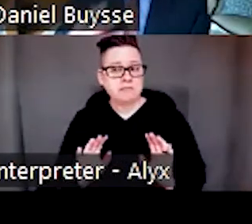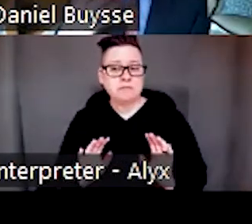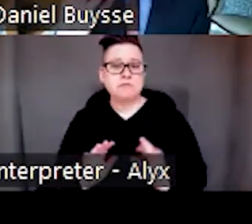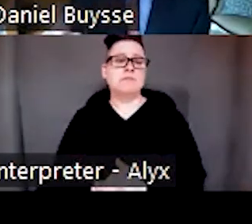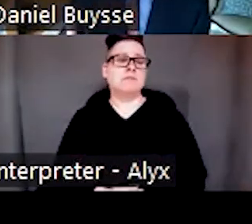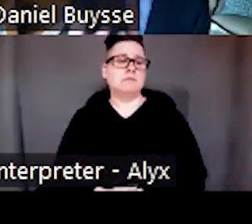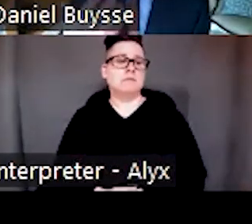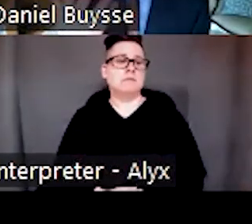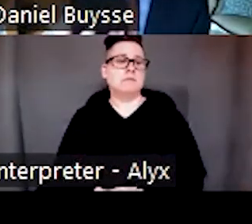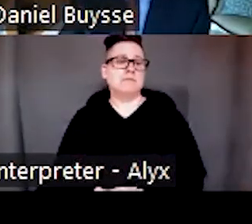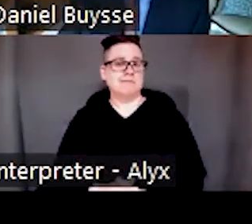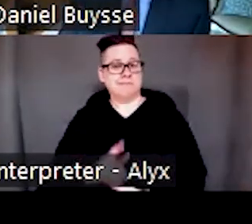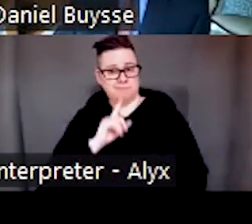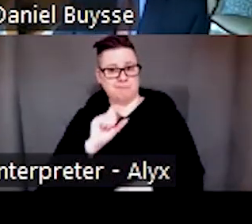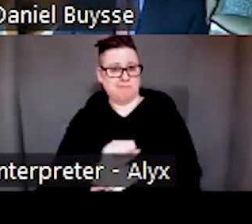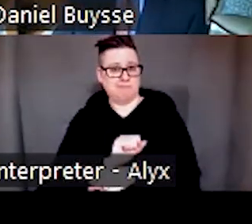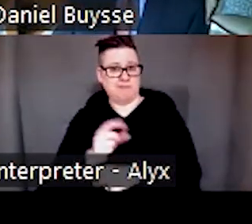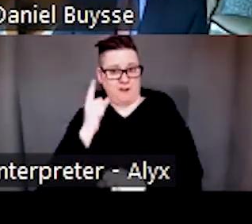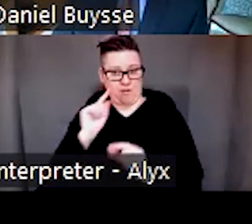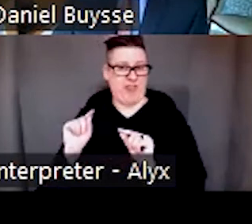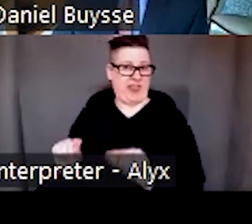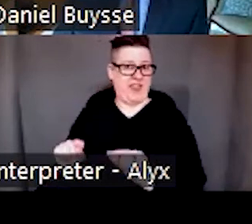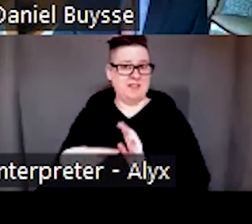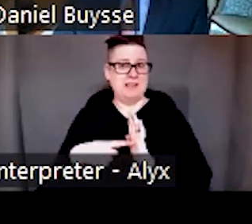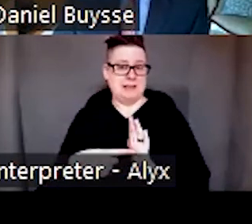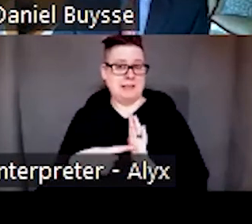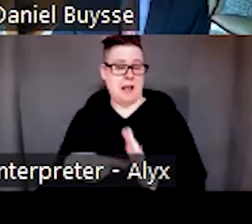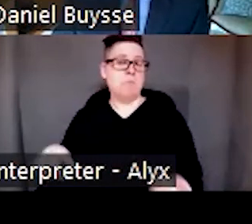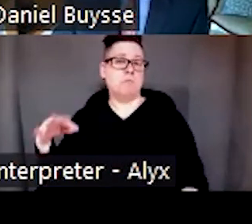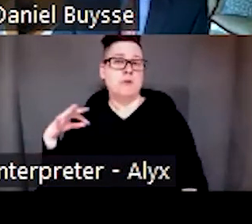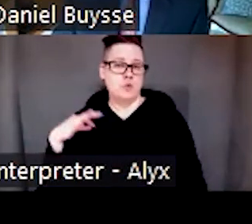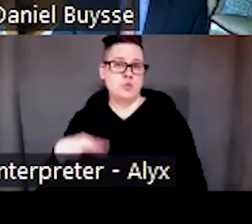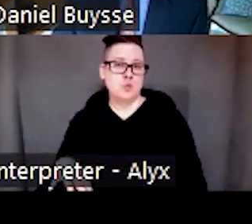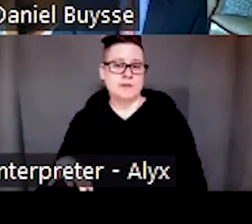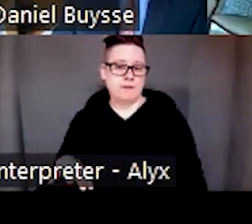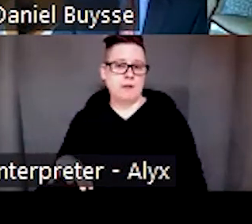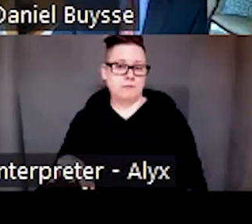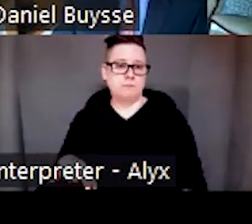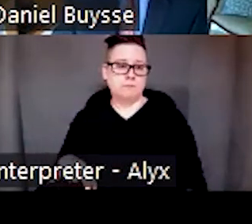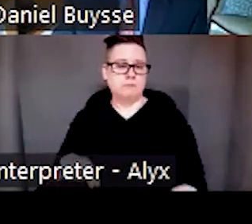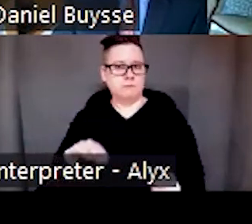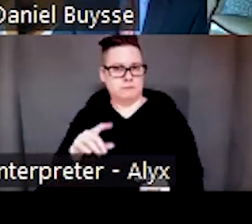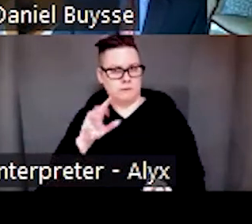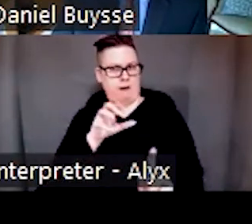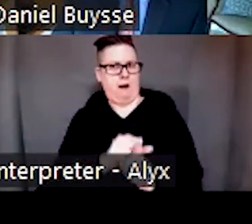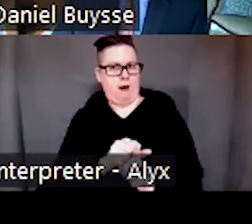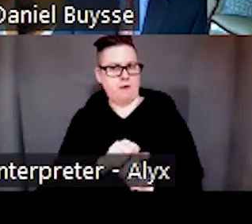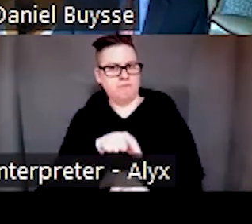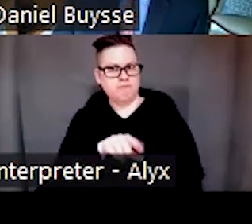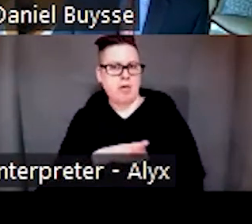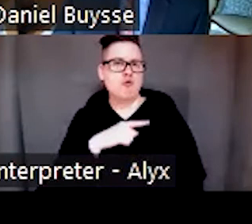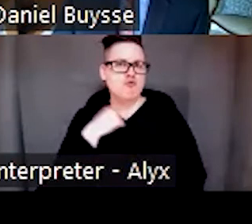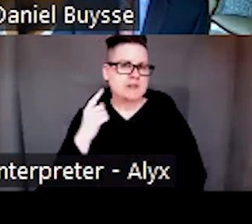And it turns out that in this example, it was useful for identifying the risk of